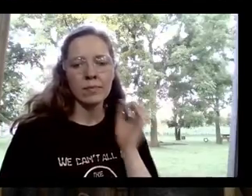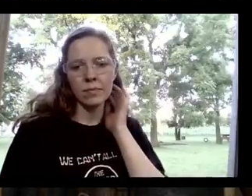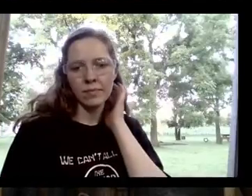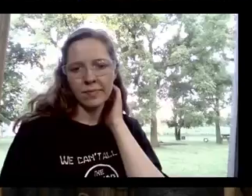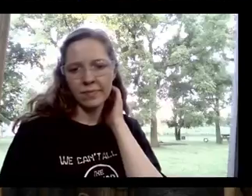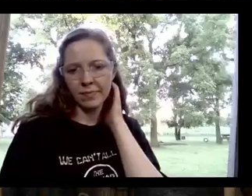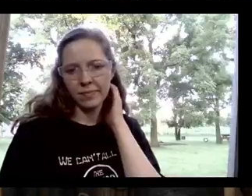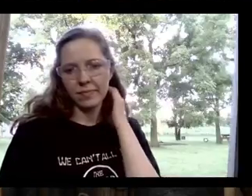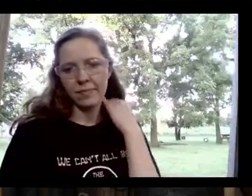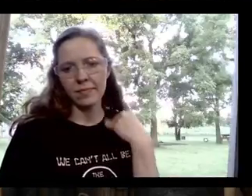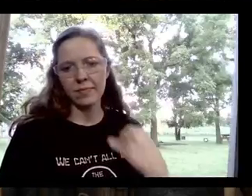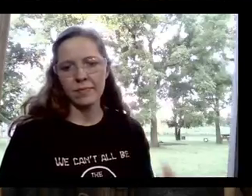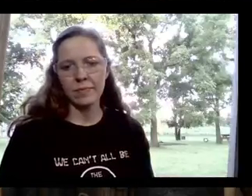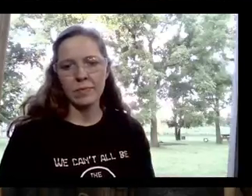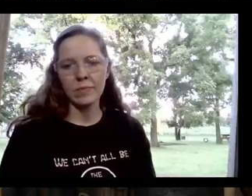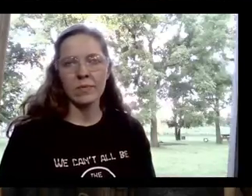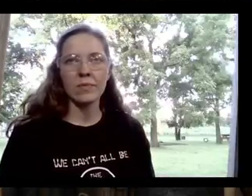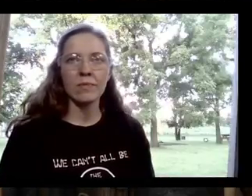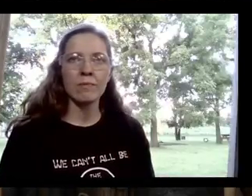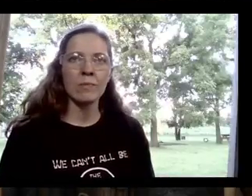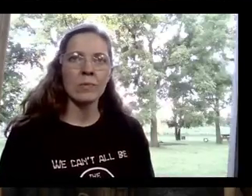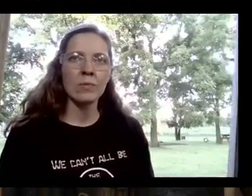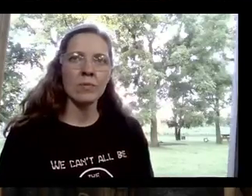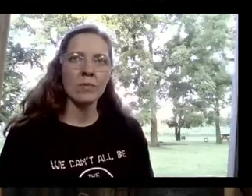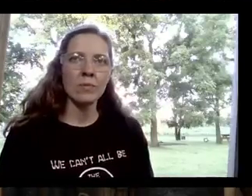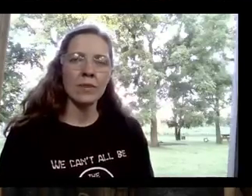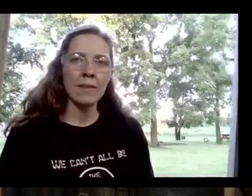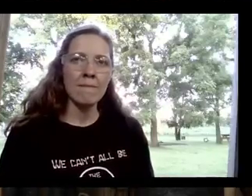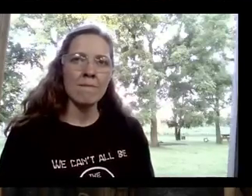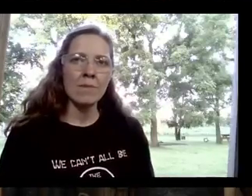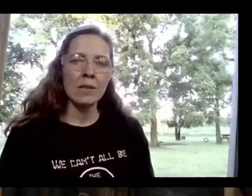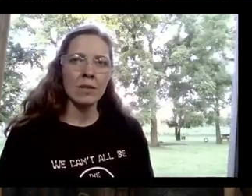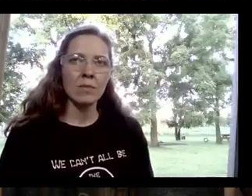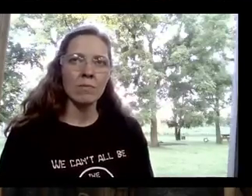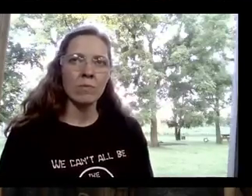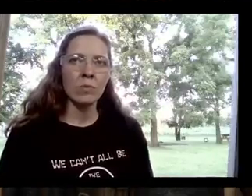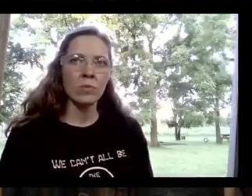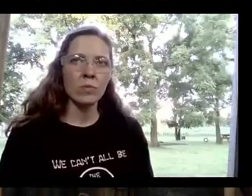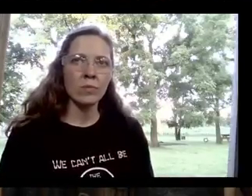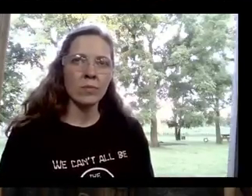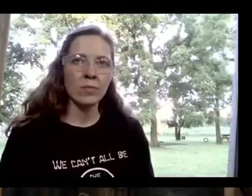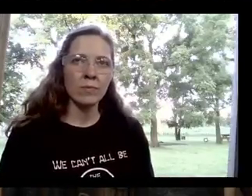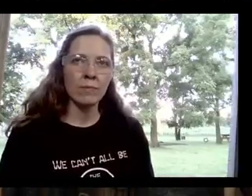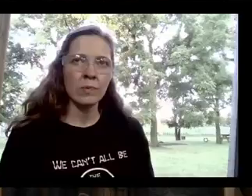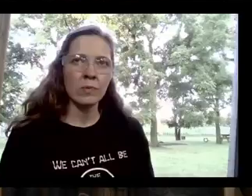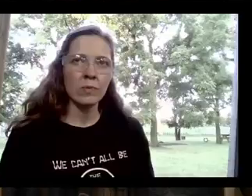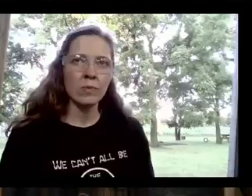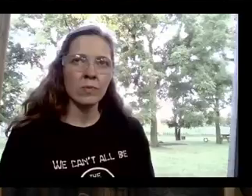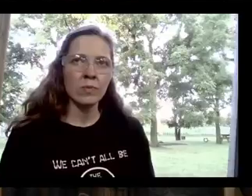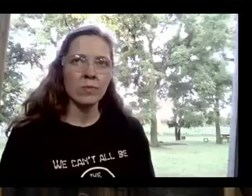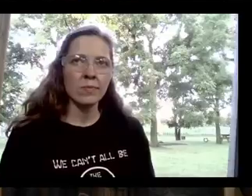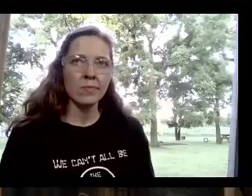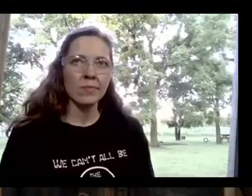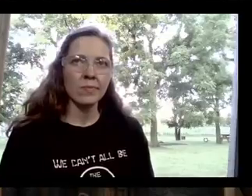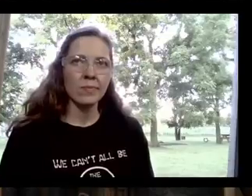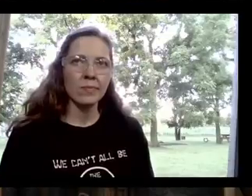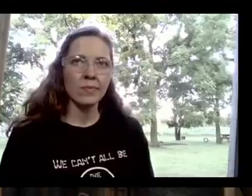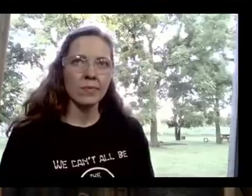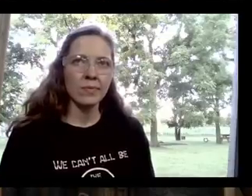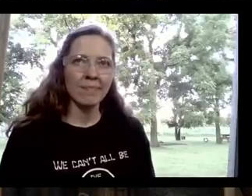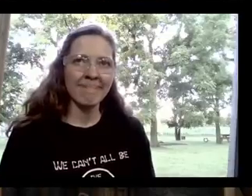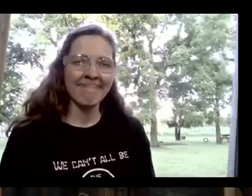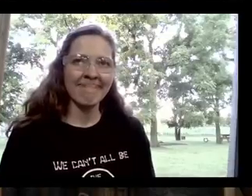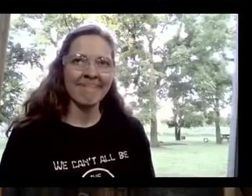for this guy in particular, or anybody who has that kind of thought process, this is a